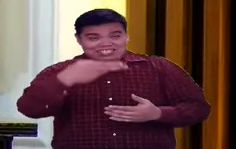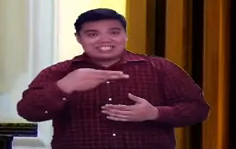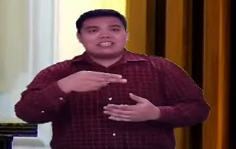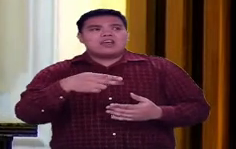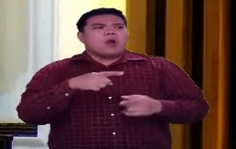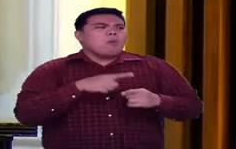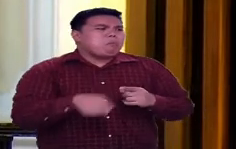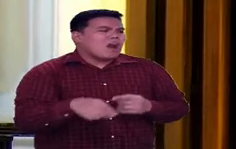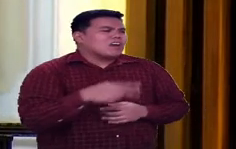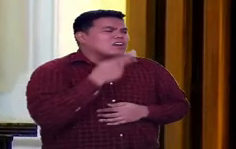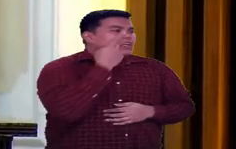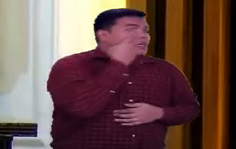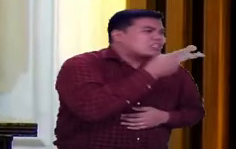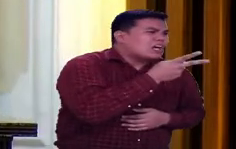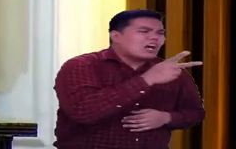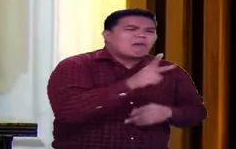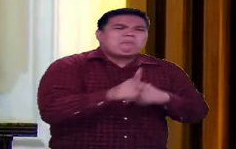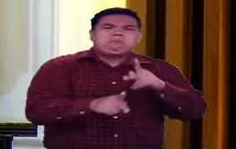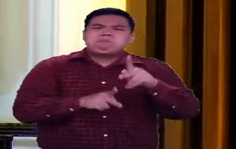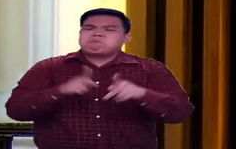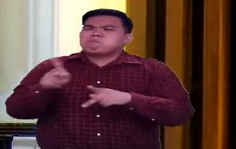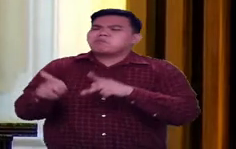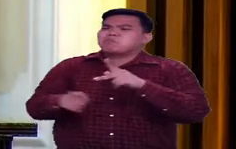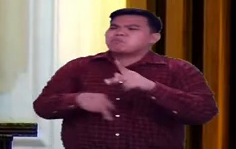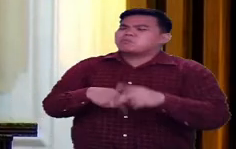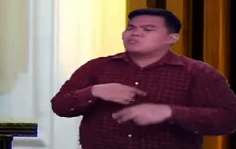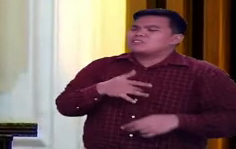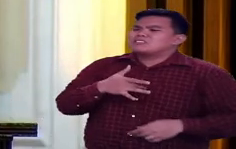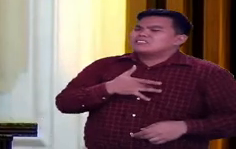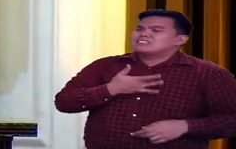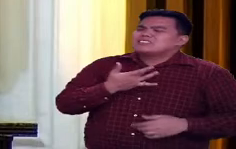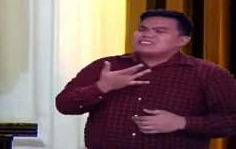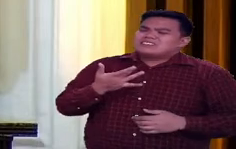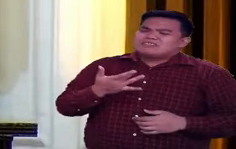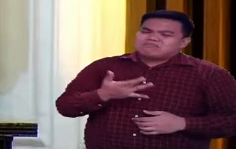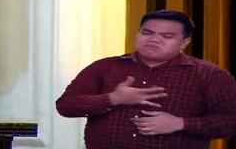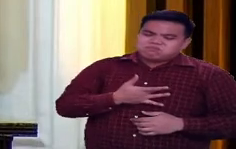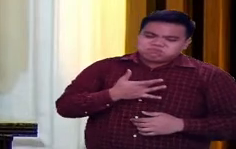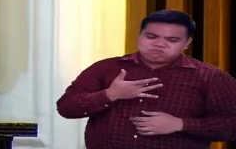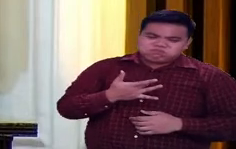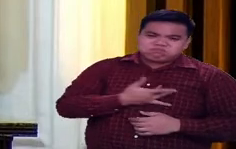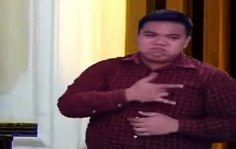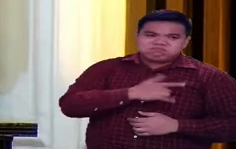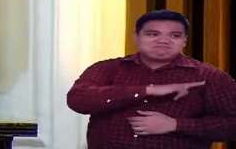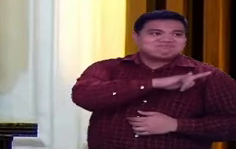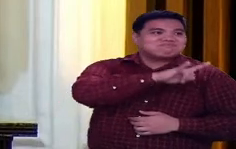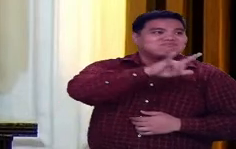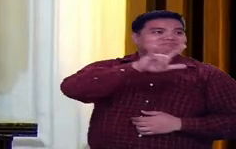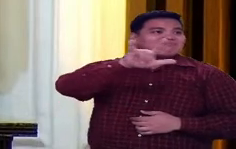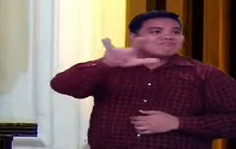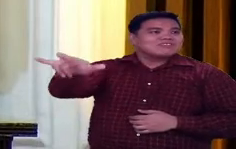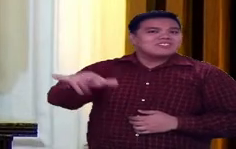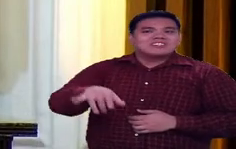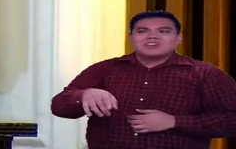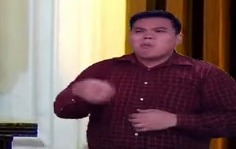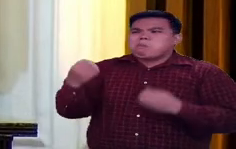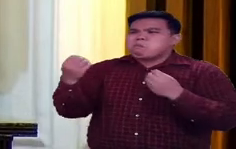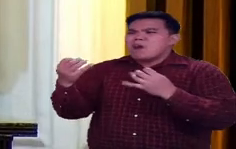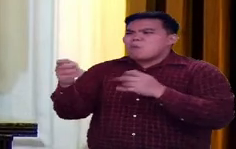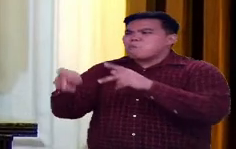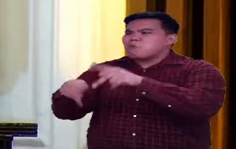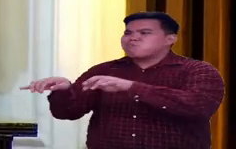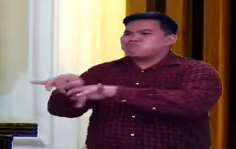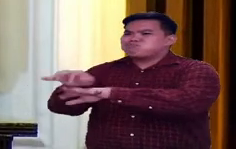But when he saw the multitudes, he was moved with compassion on them because they fainted and were scattered